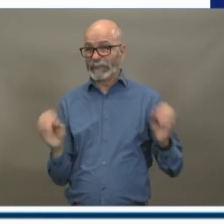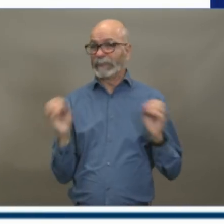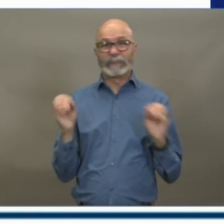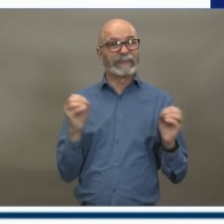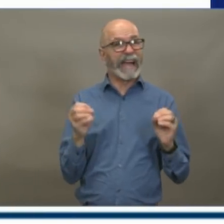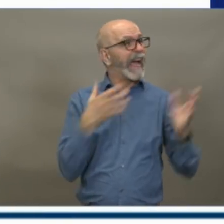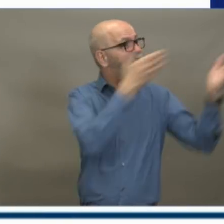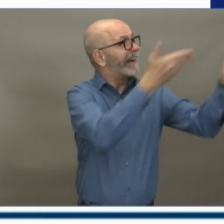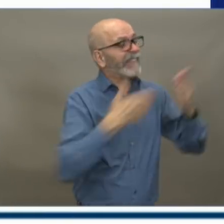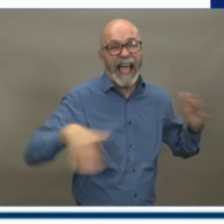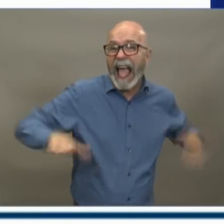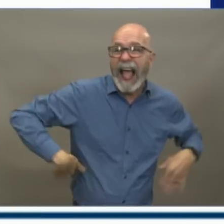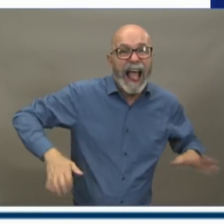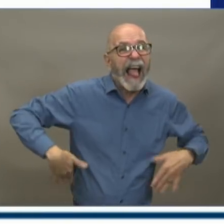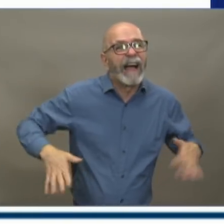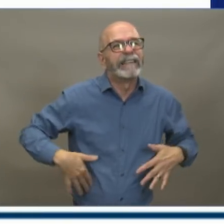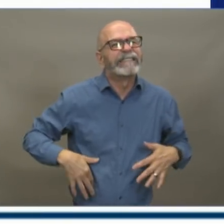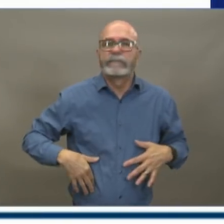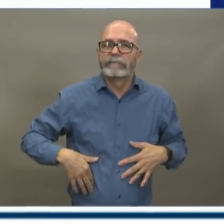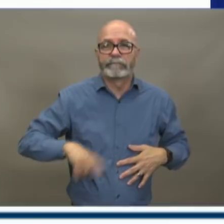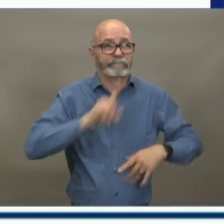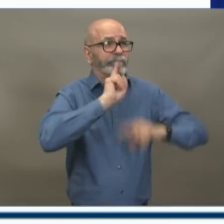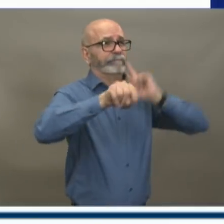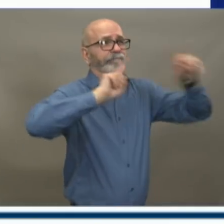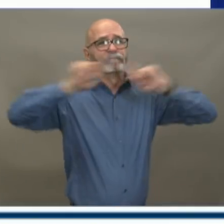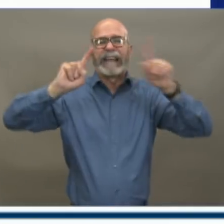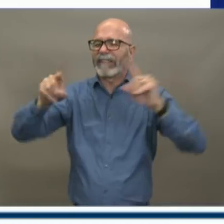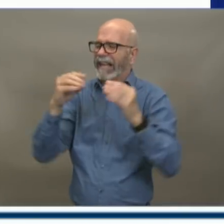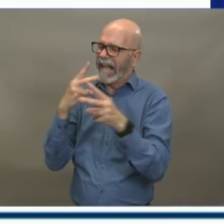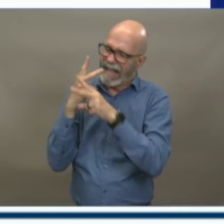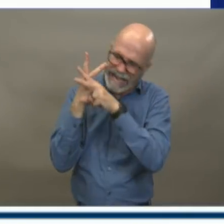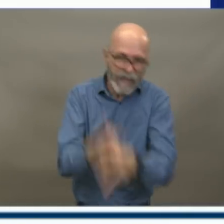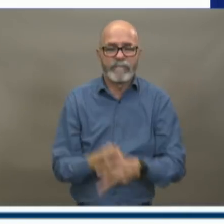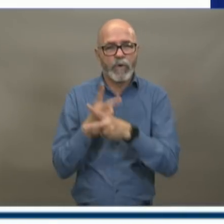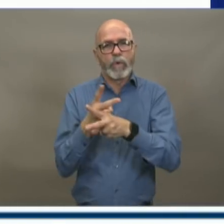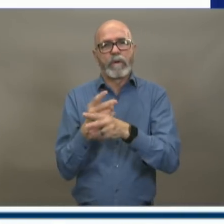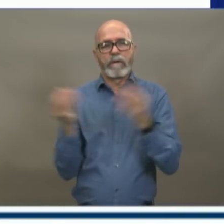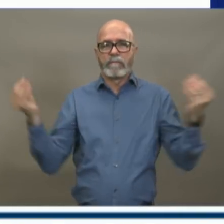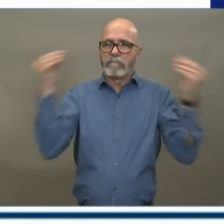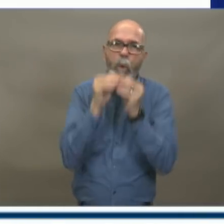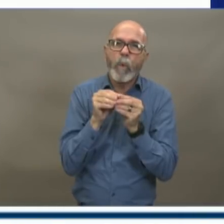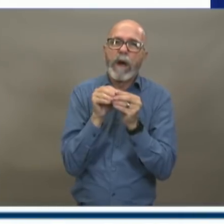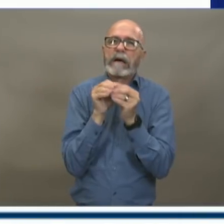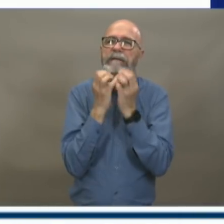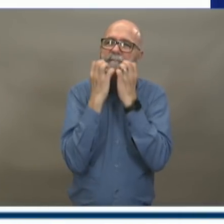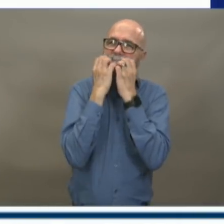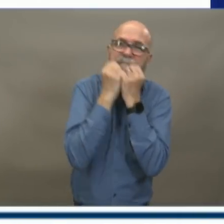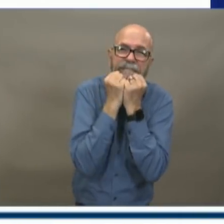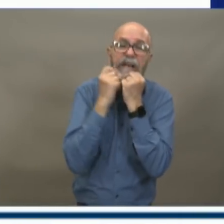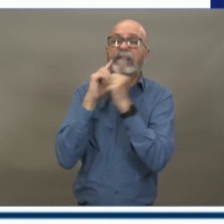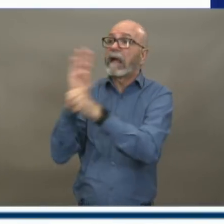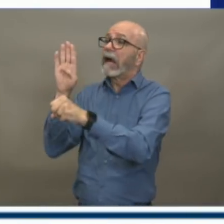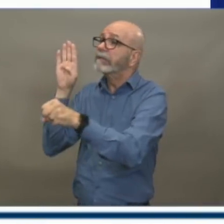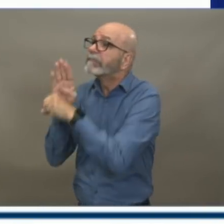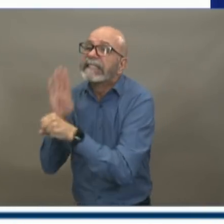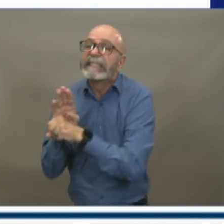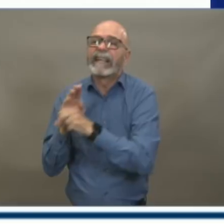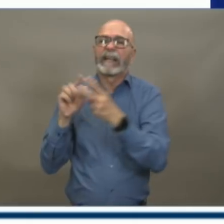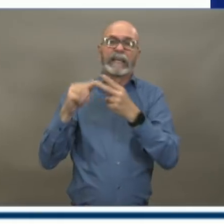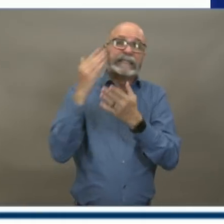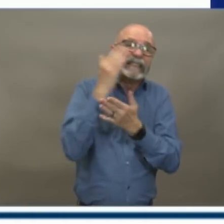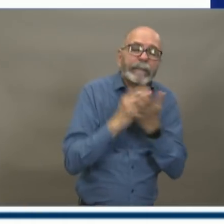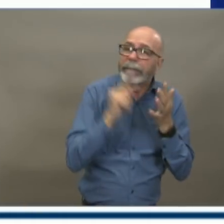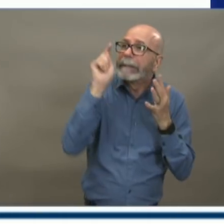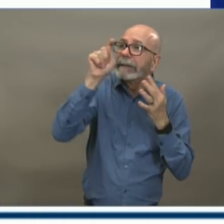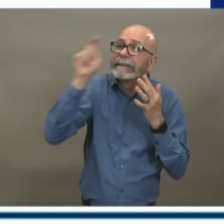keep things the way they are in this province. We're open for business, as Dr. Strang had mentioned, with restrictions, but we're not